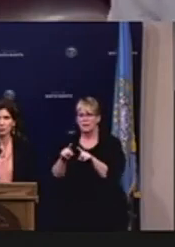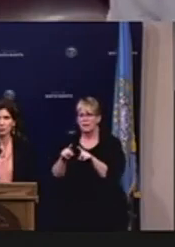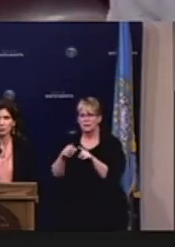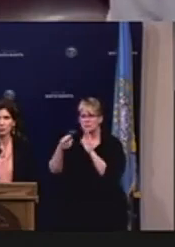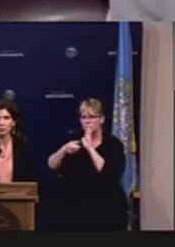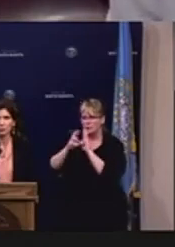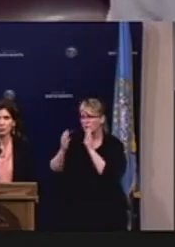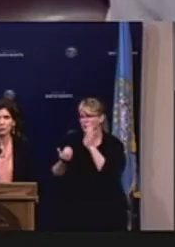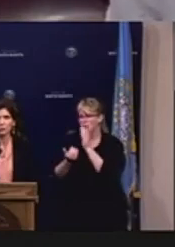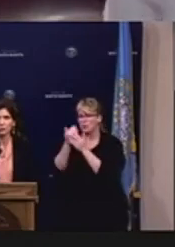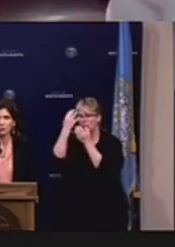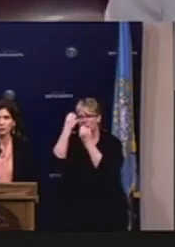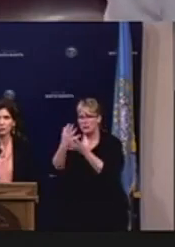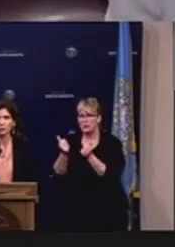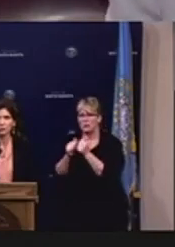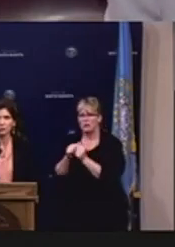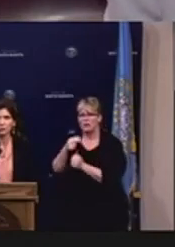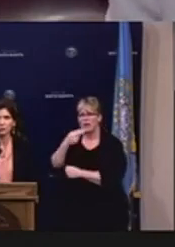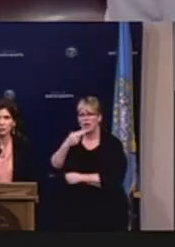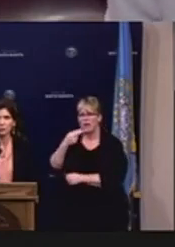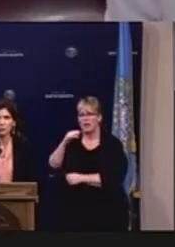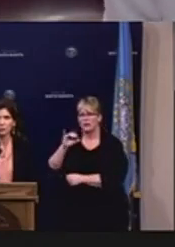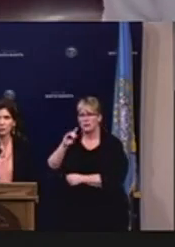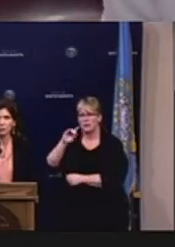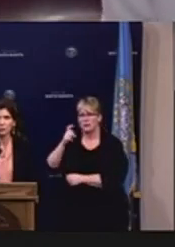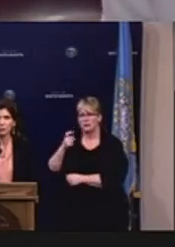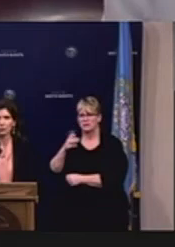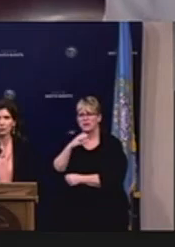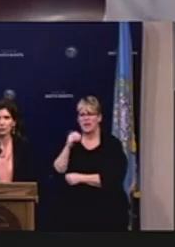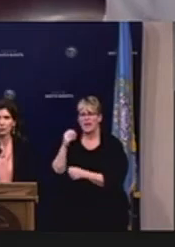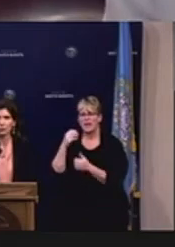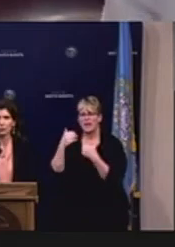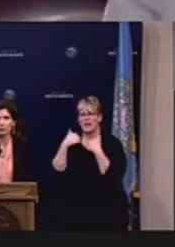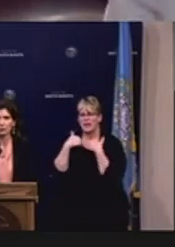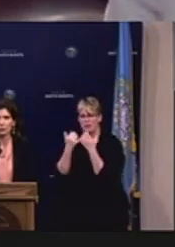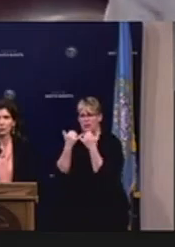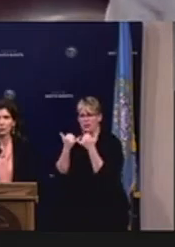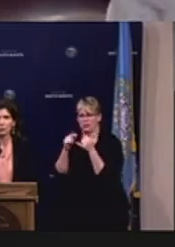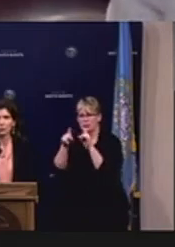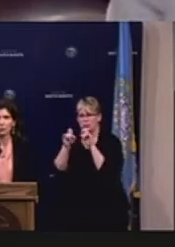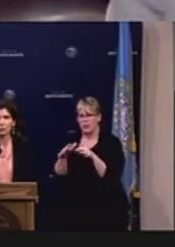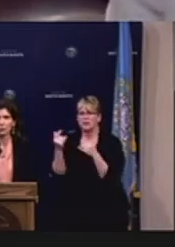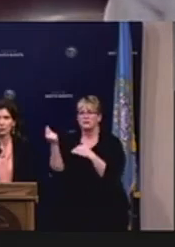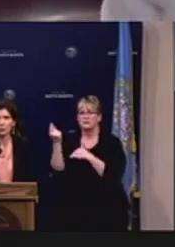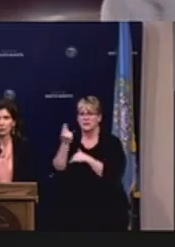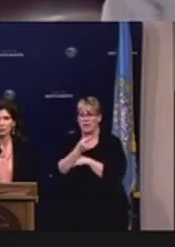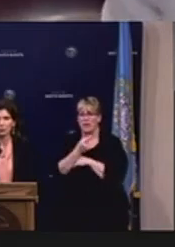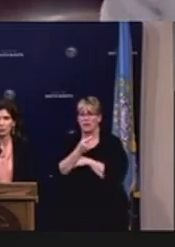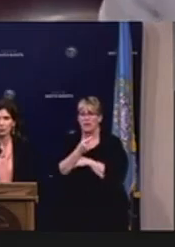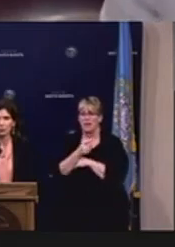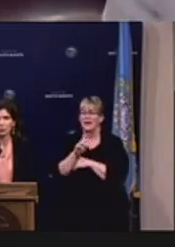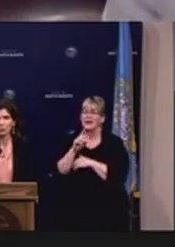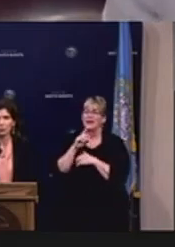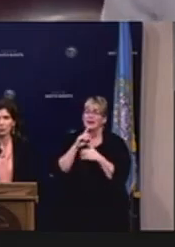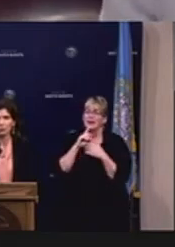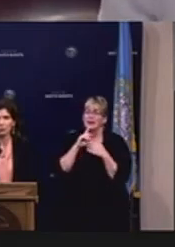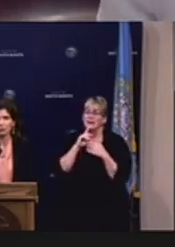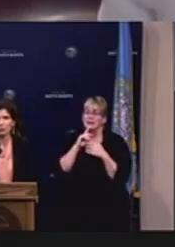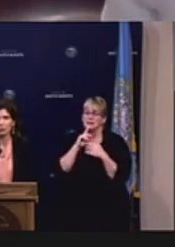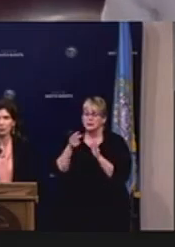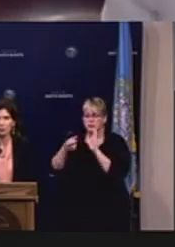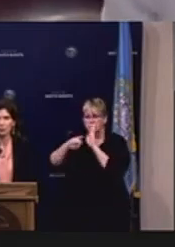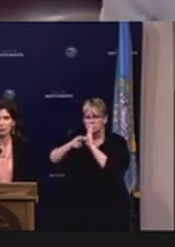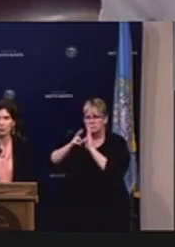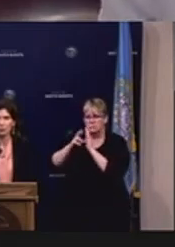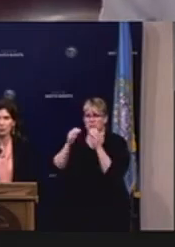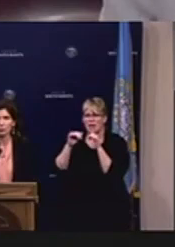coming out about hydroxychloroquine, and settling on the current trial as it is today, which is really looking at